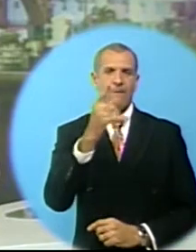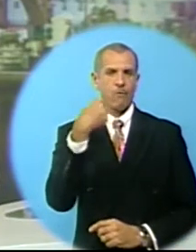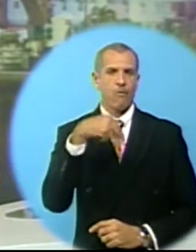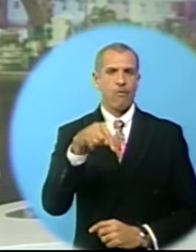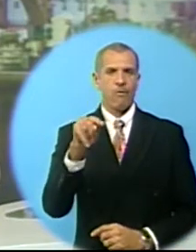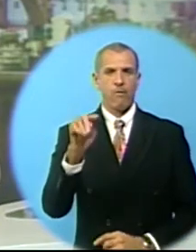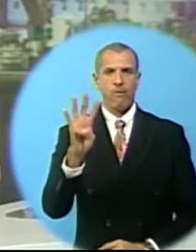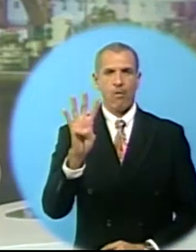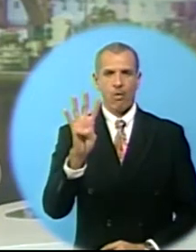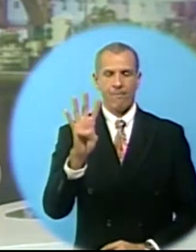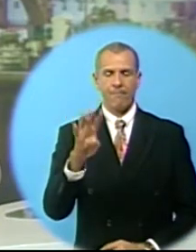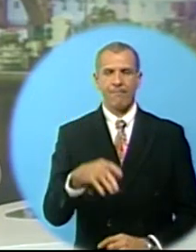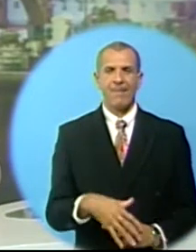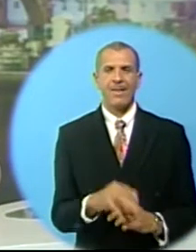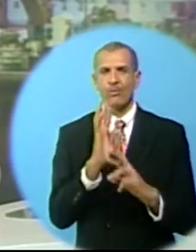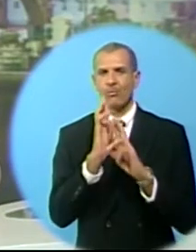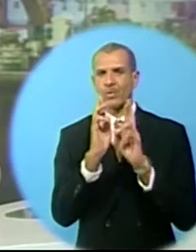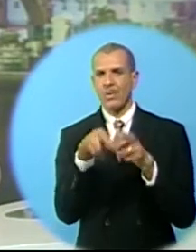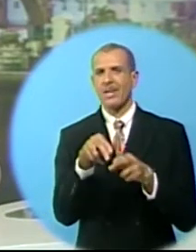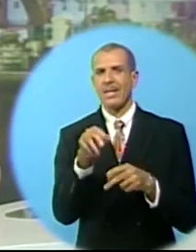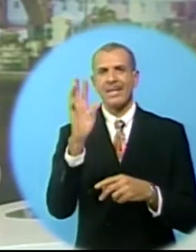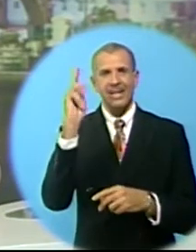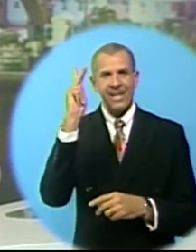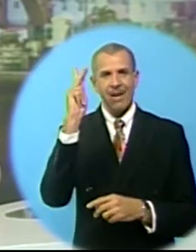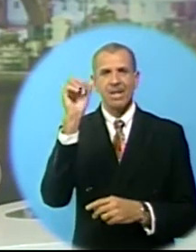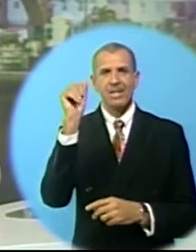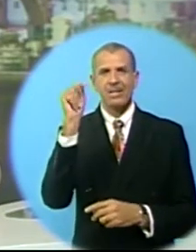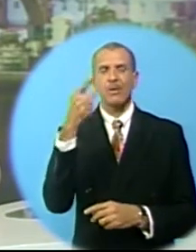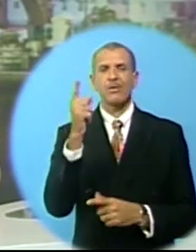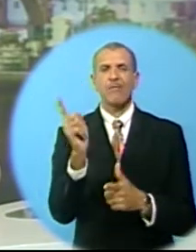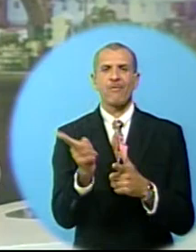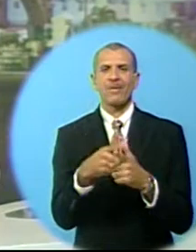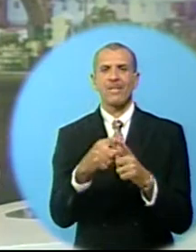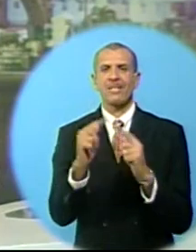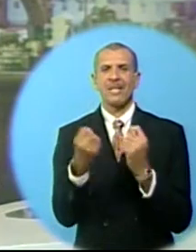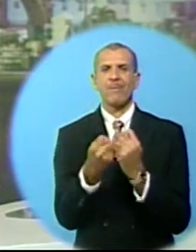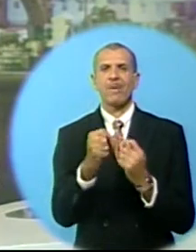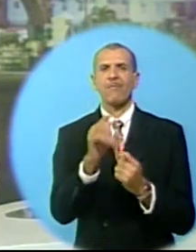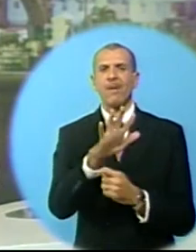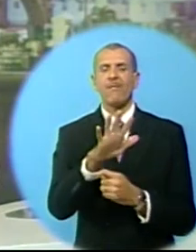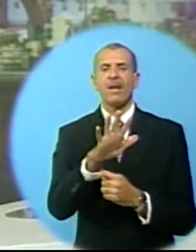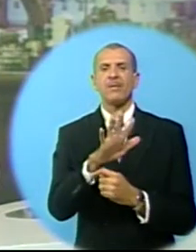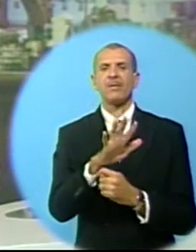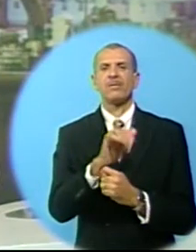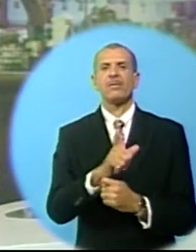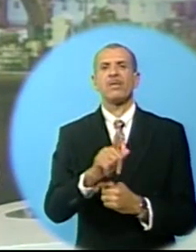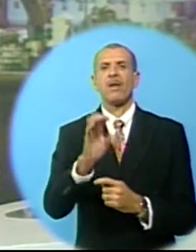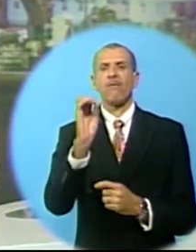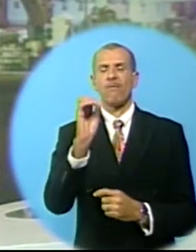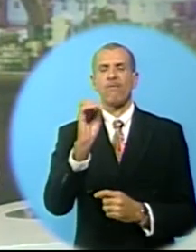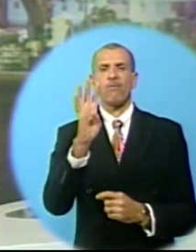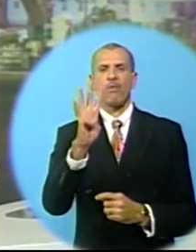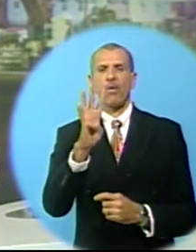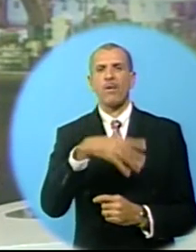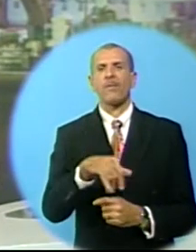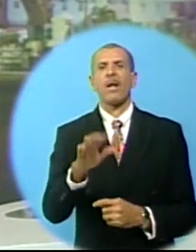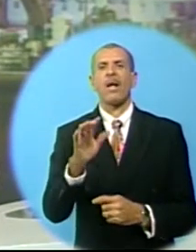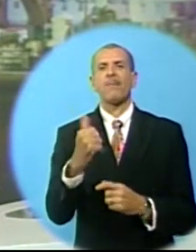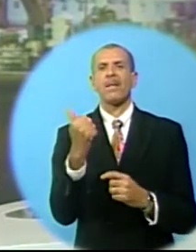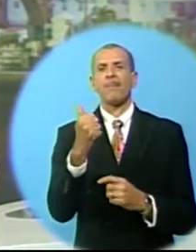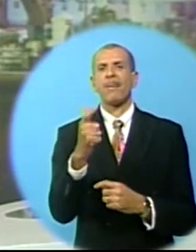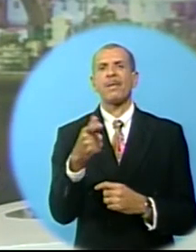for 4. Now that's in reply to Kevin Stout's team's first inning score of 504, led by opening batsman Kimar